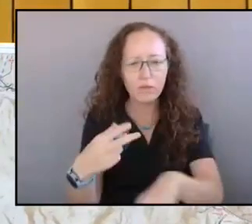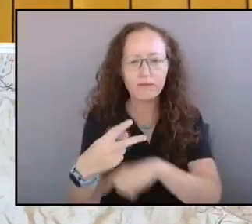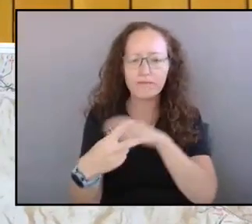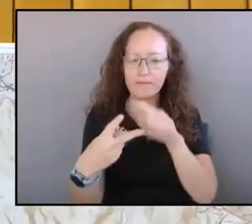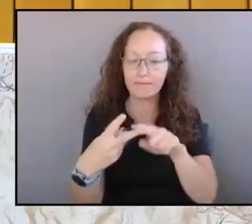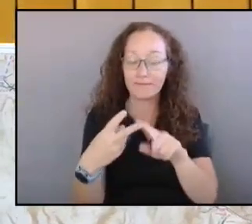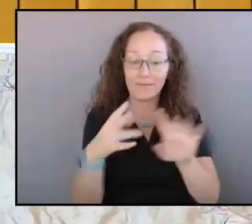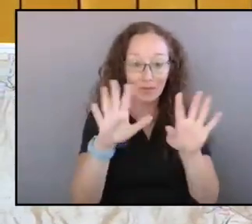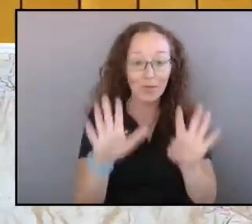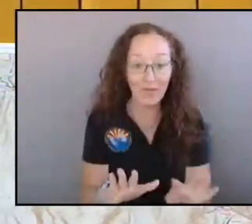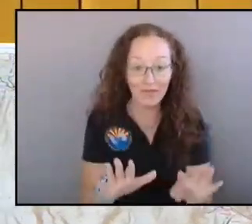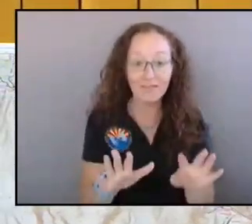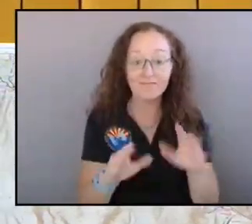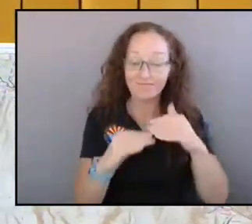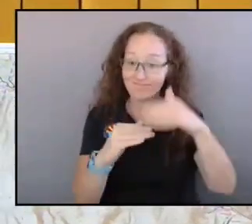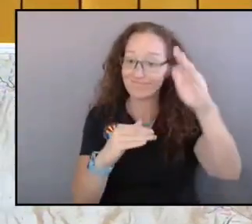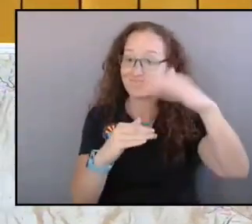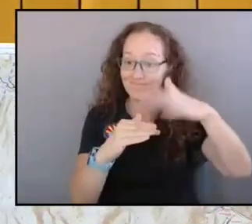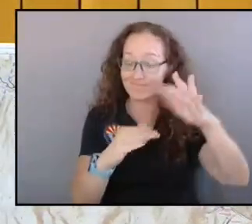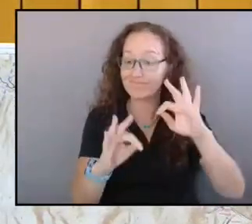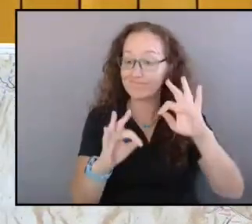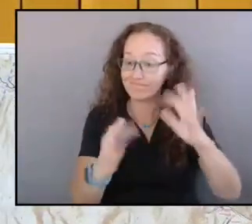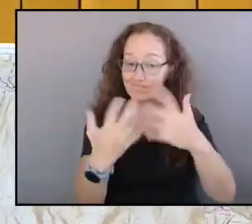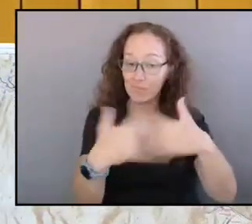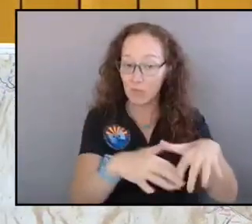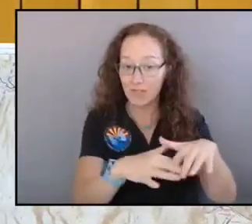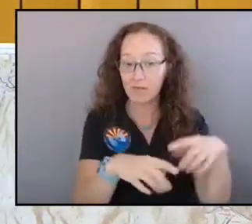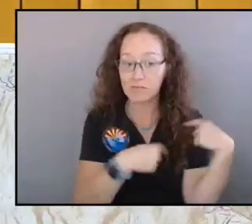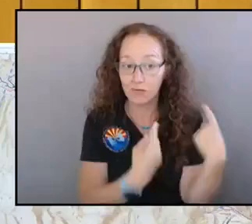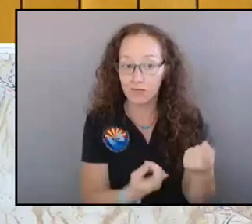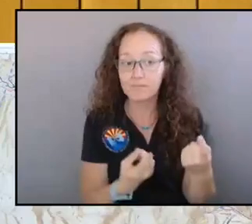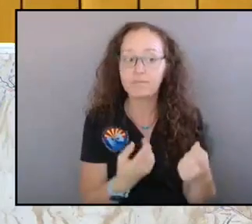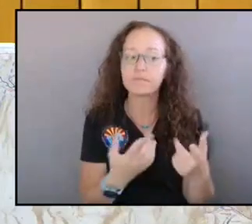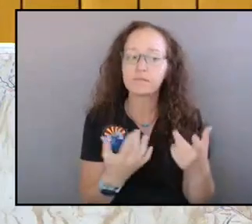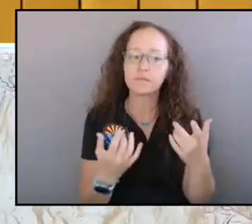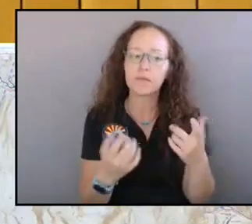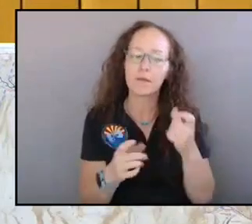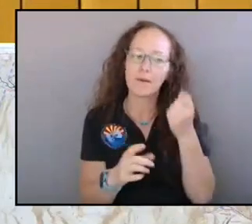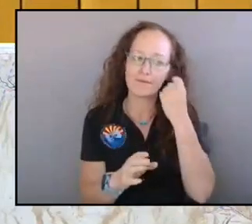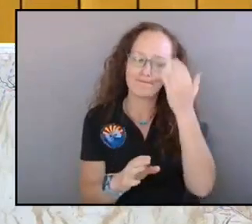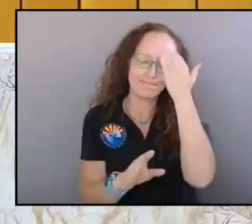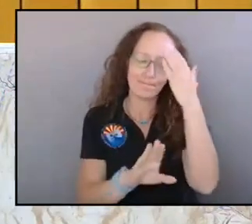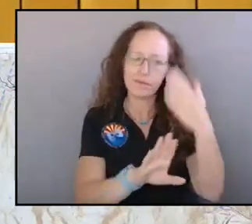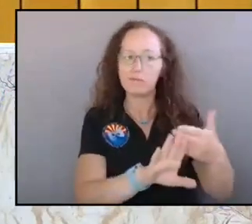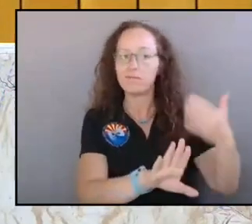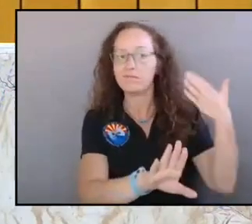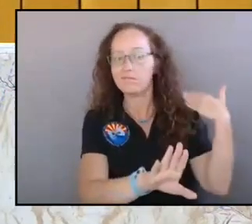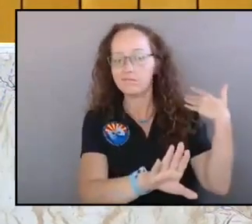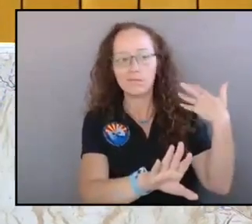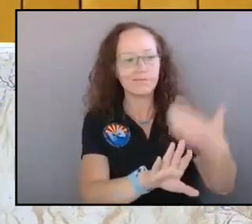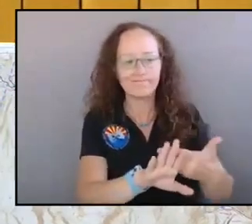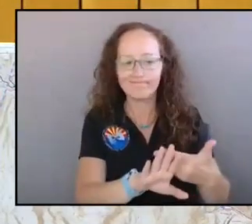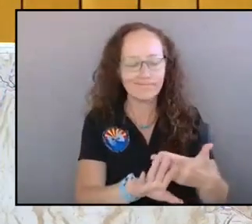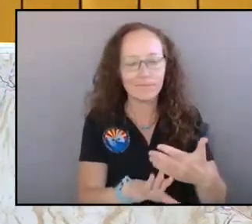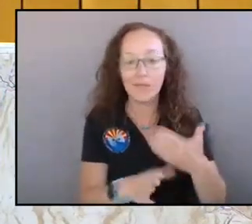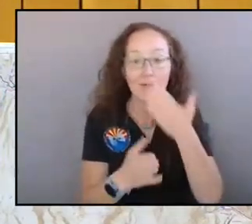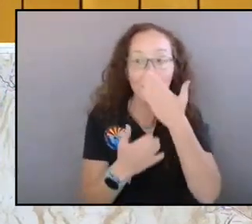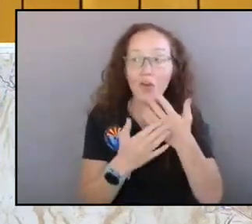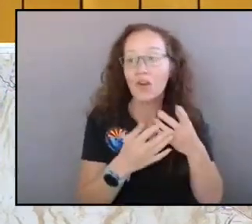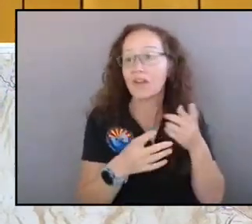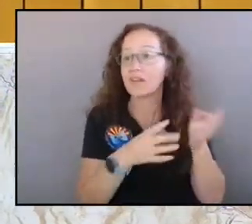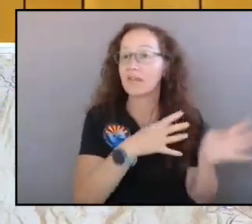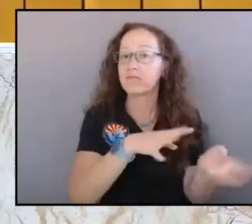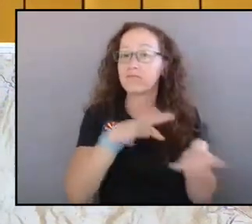on the north end, but as you've seen throughout the whole duration of this fire, there's never a good wind direction, there's never a good weather for the whole